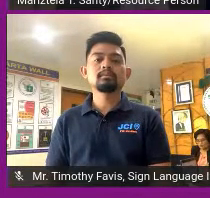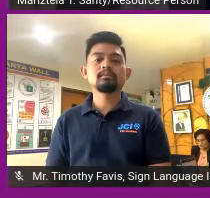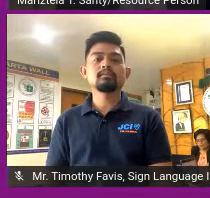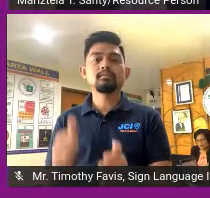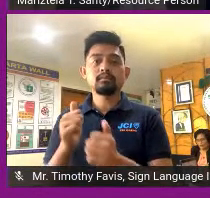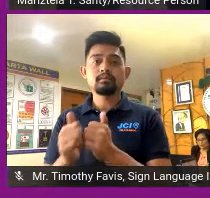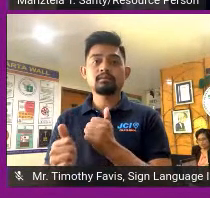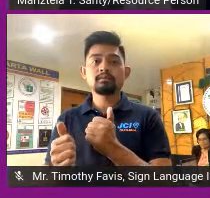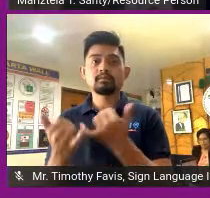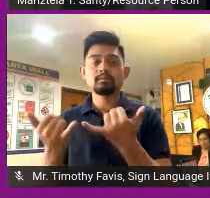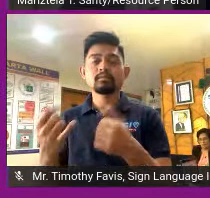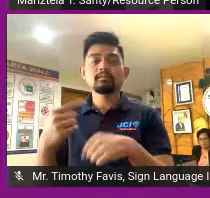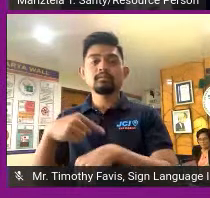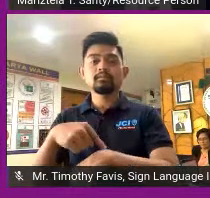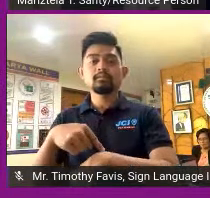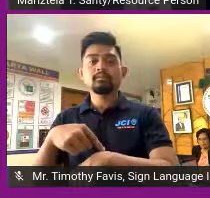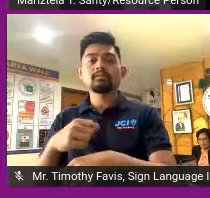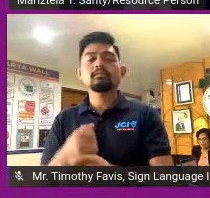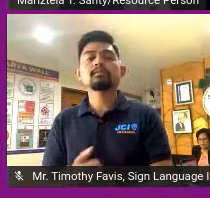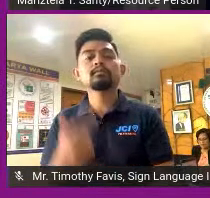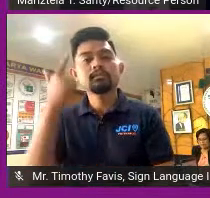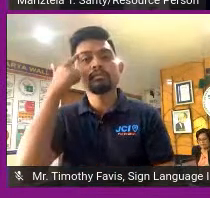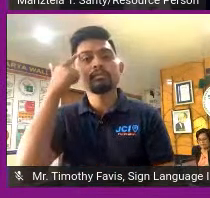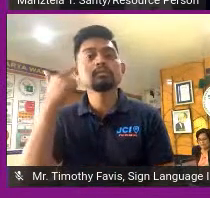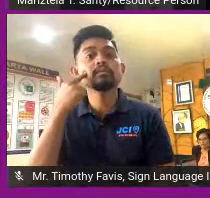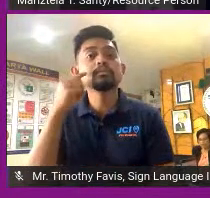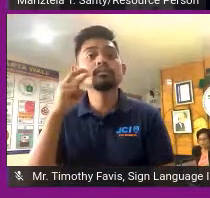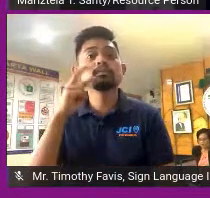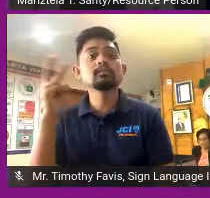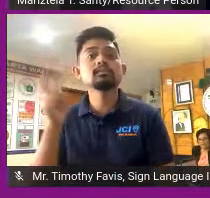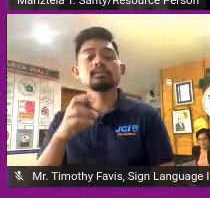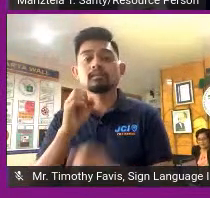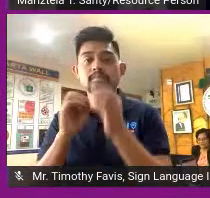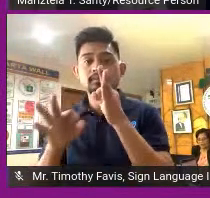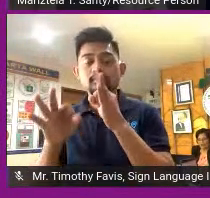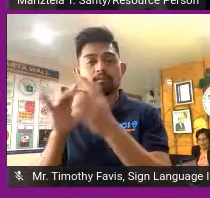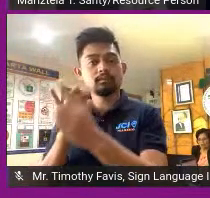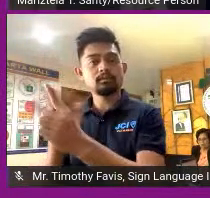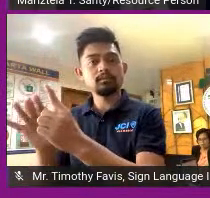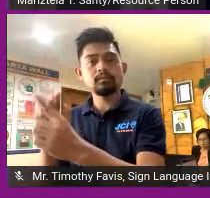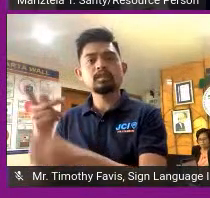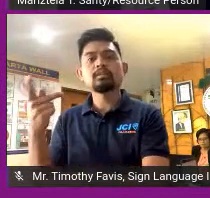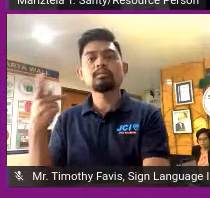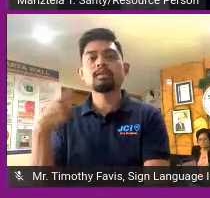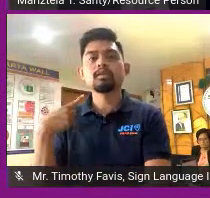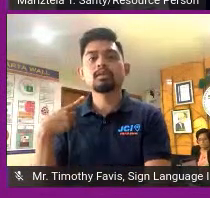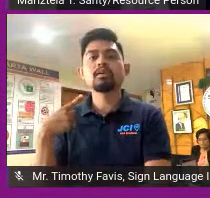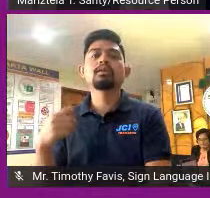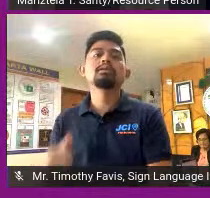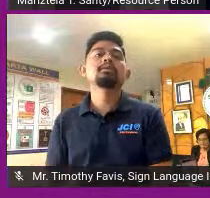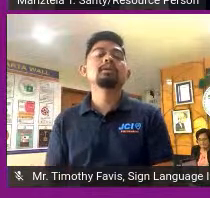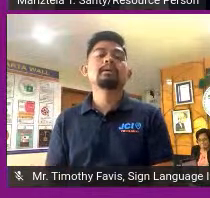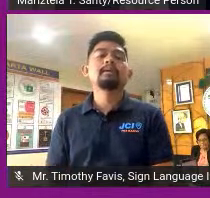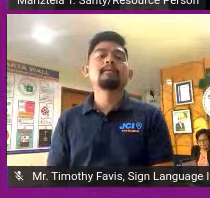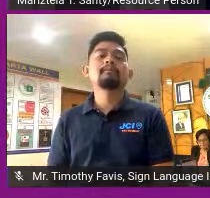So dito po sa gender biases, kung nakita natin, we have